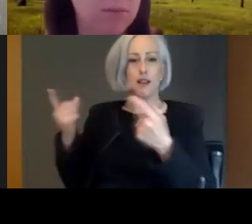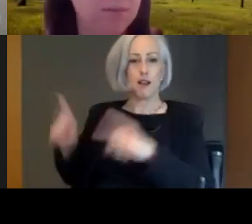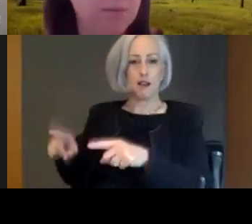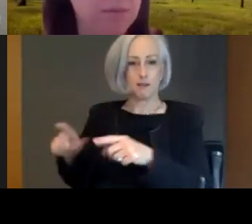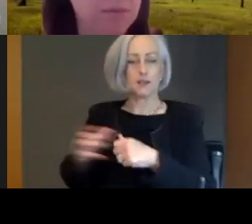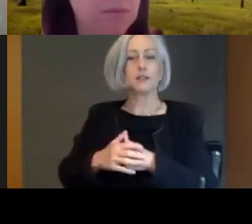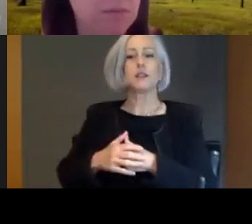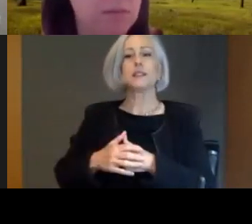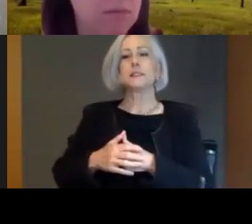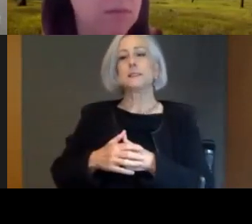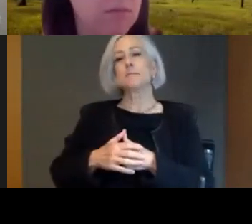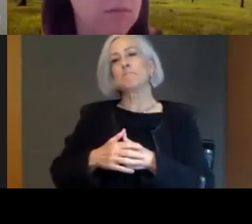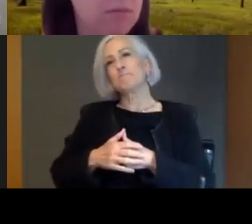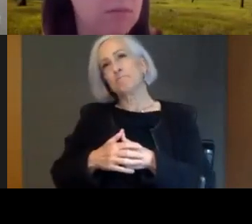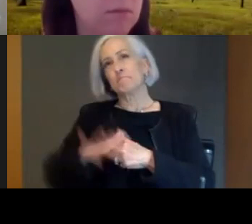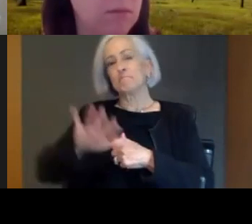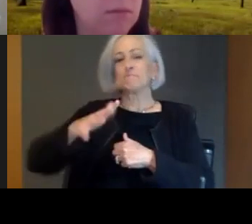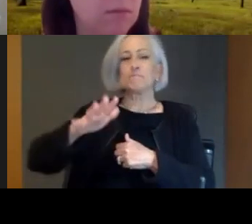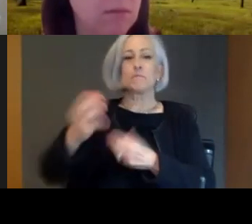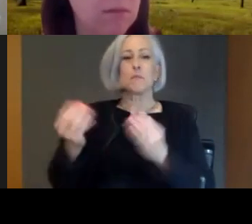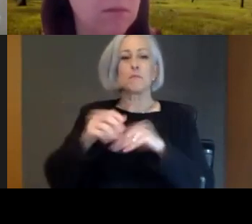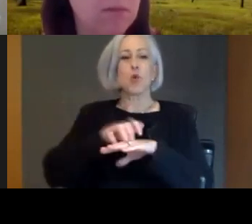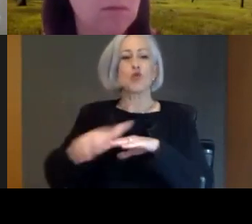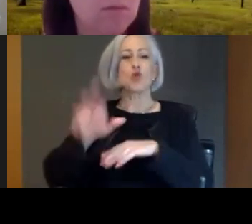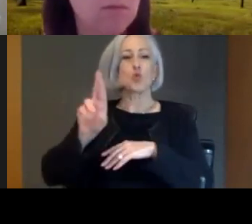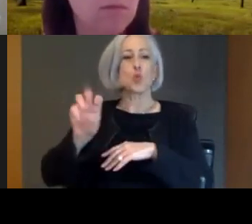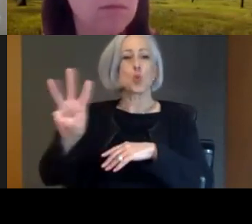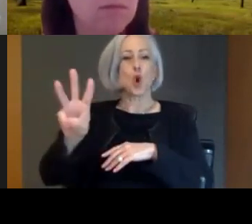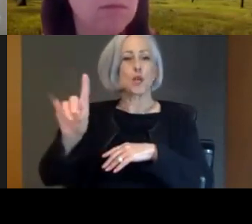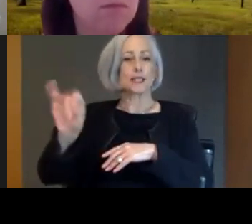really raw data. Hopefully we can do better than that.